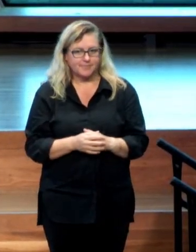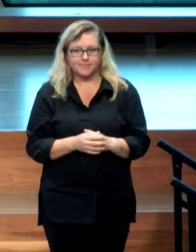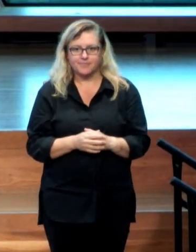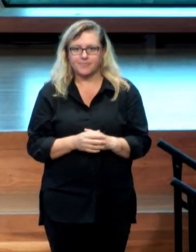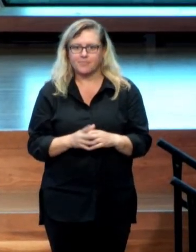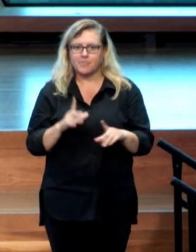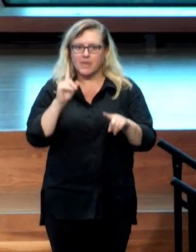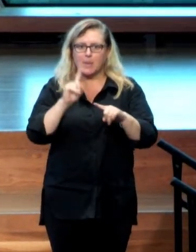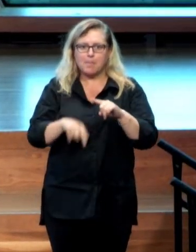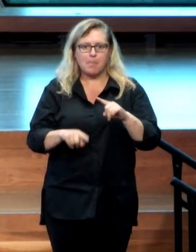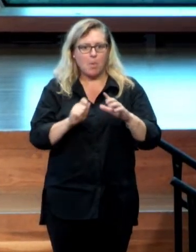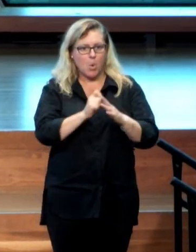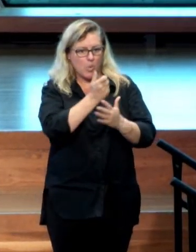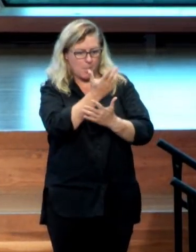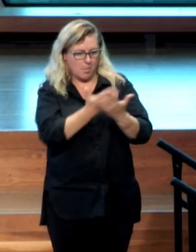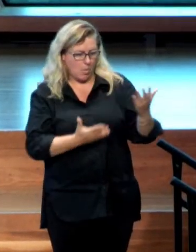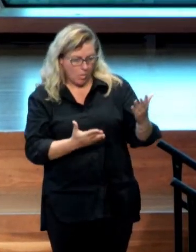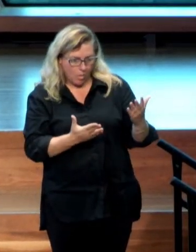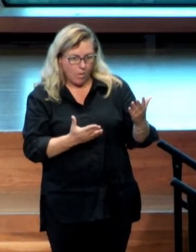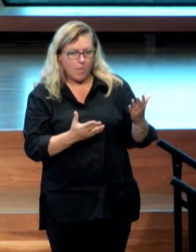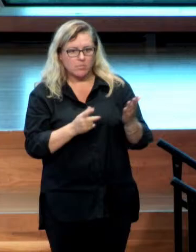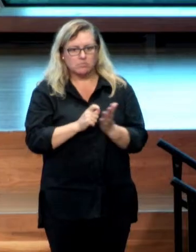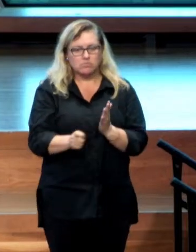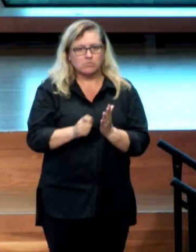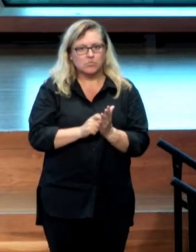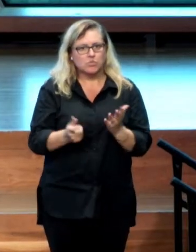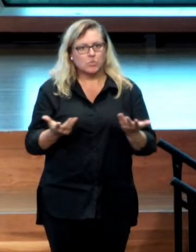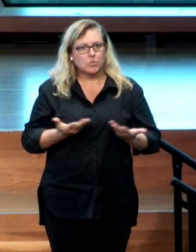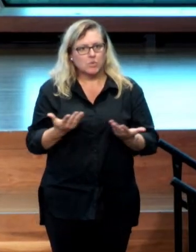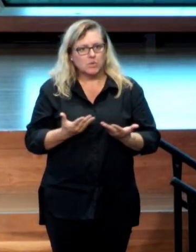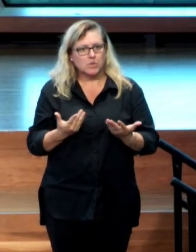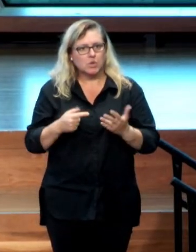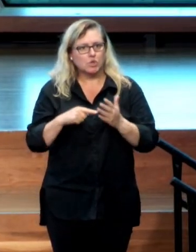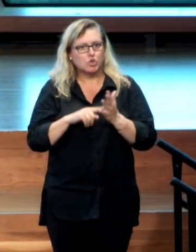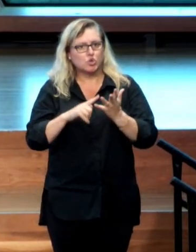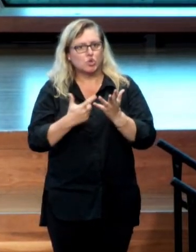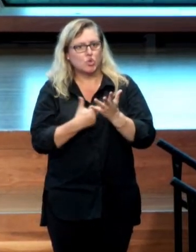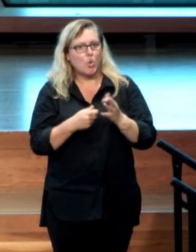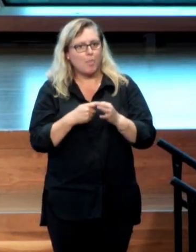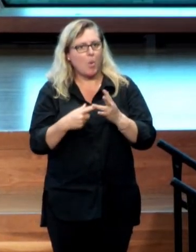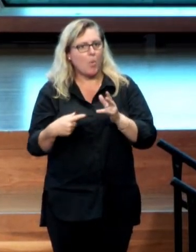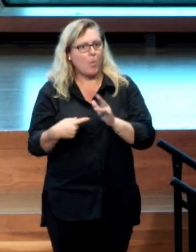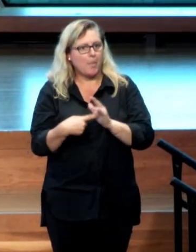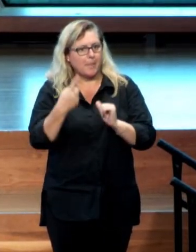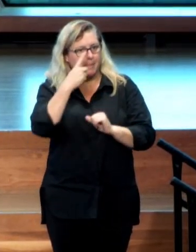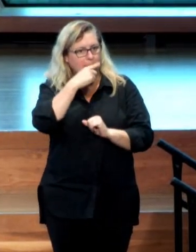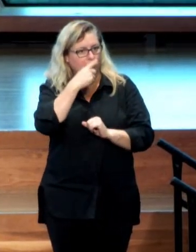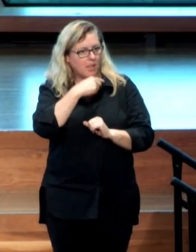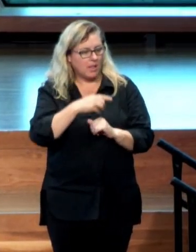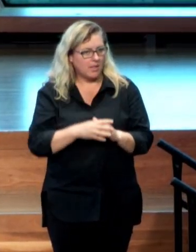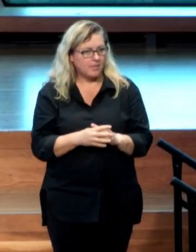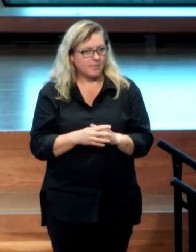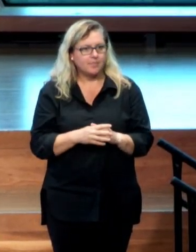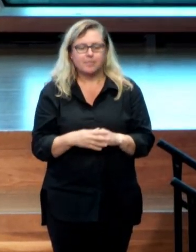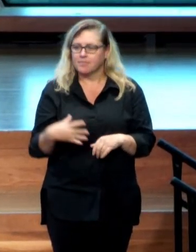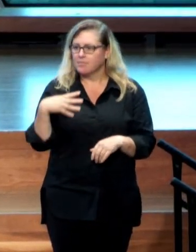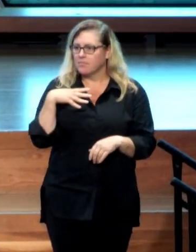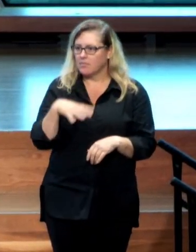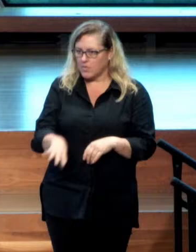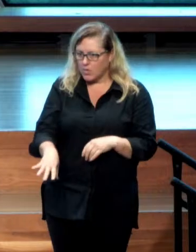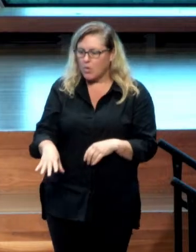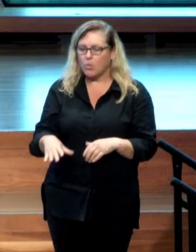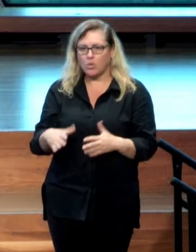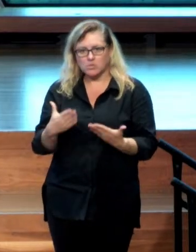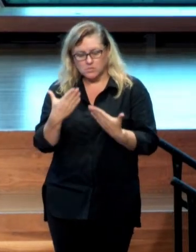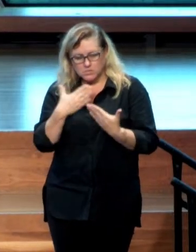Most of the poems in this collection were written on the lands of the Turrbal people. So I want to express my sincerest